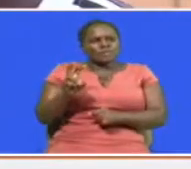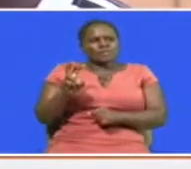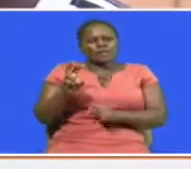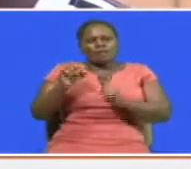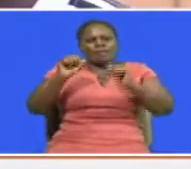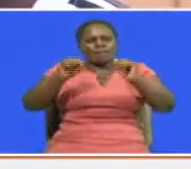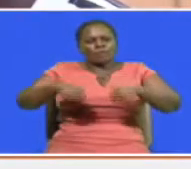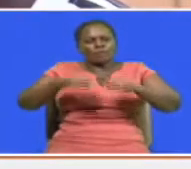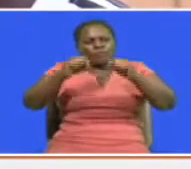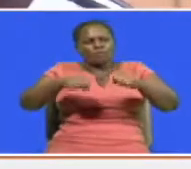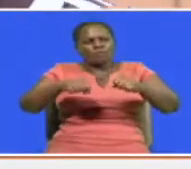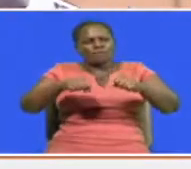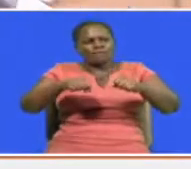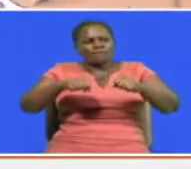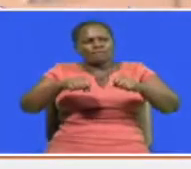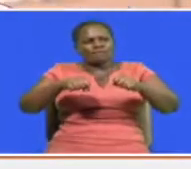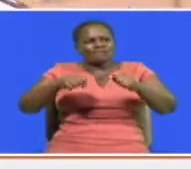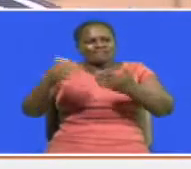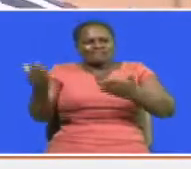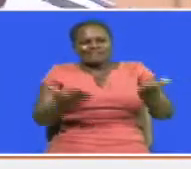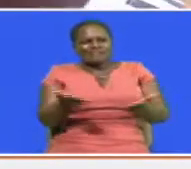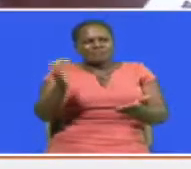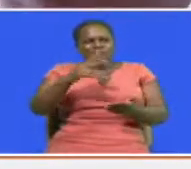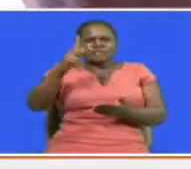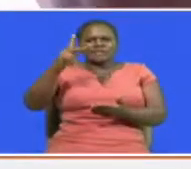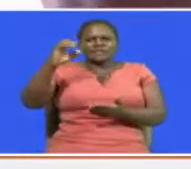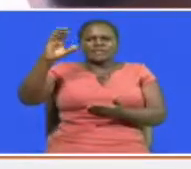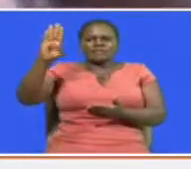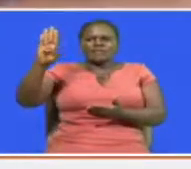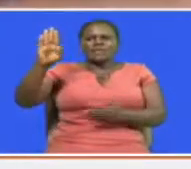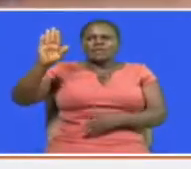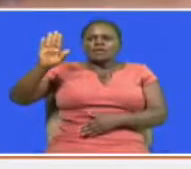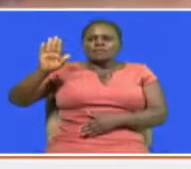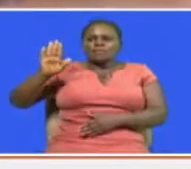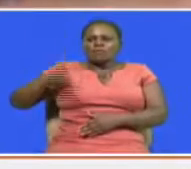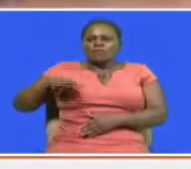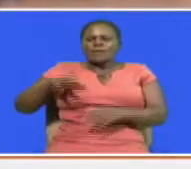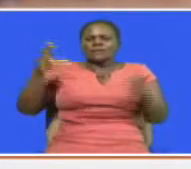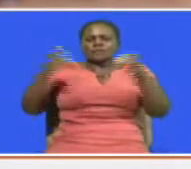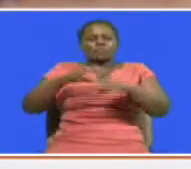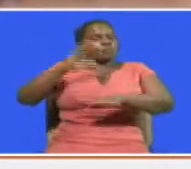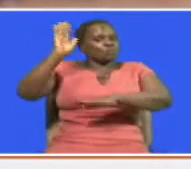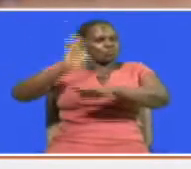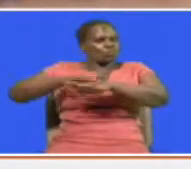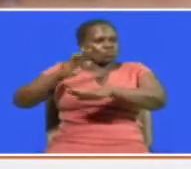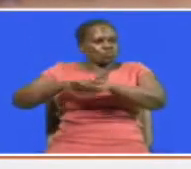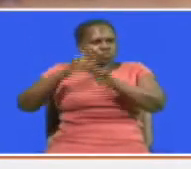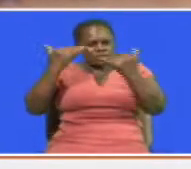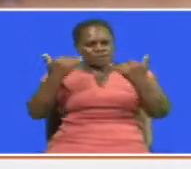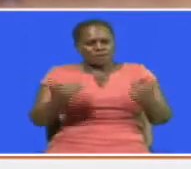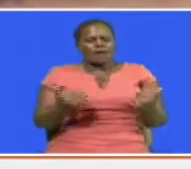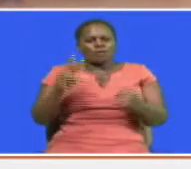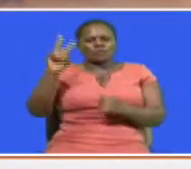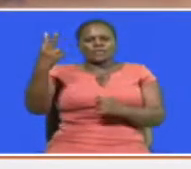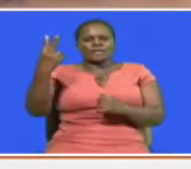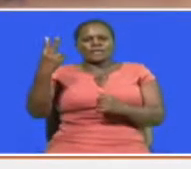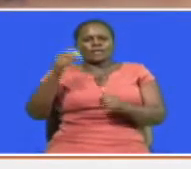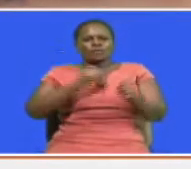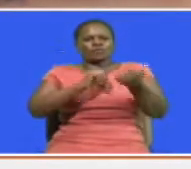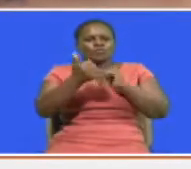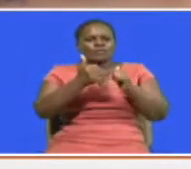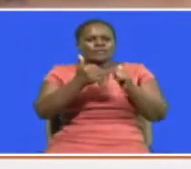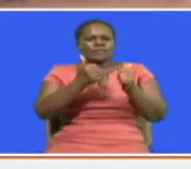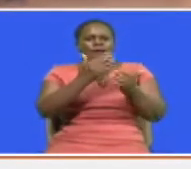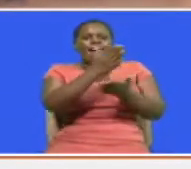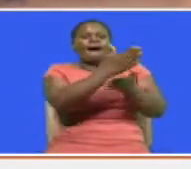also bring back KCB men's team to the National League Volleyball. They have done good, as now we are on the second round, we're in the